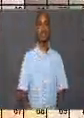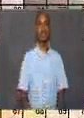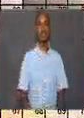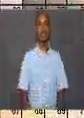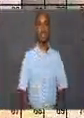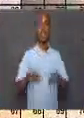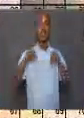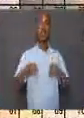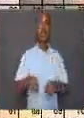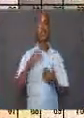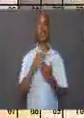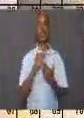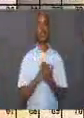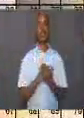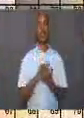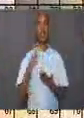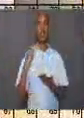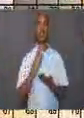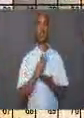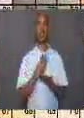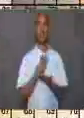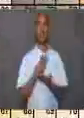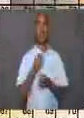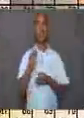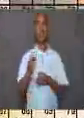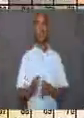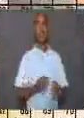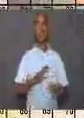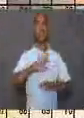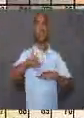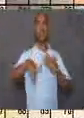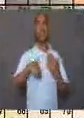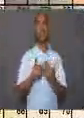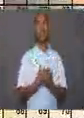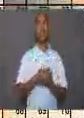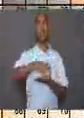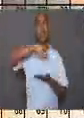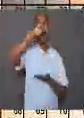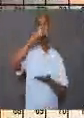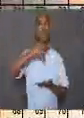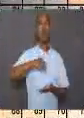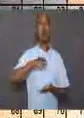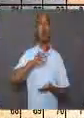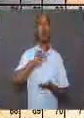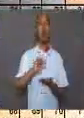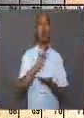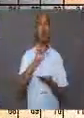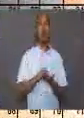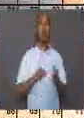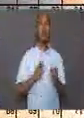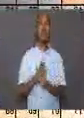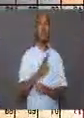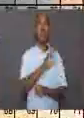In today's lesson, we will explain the general trends of nuclear charge